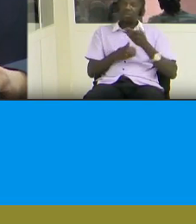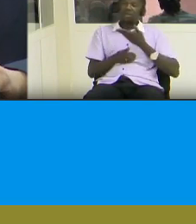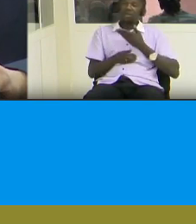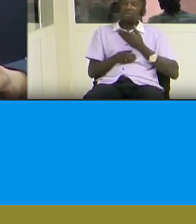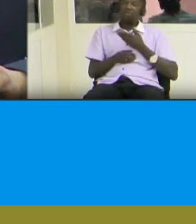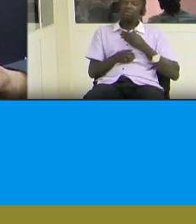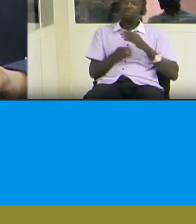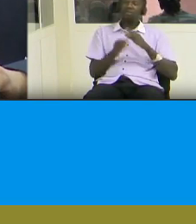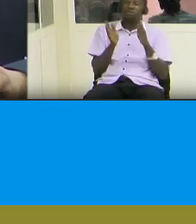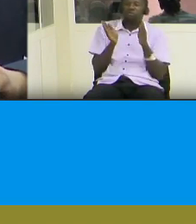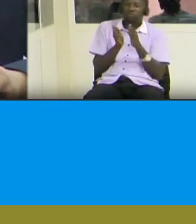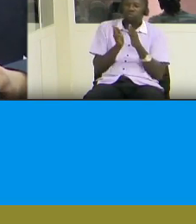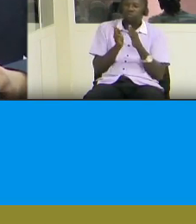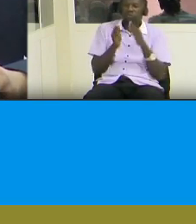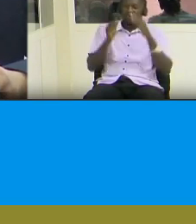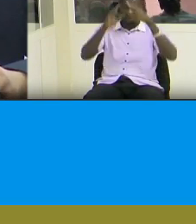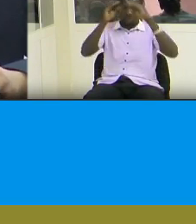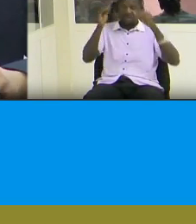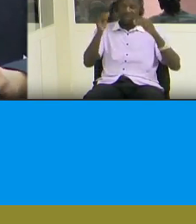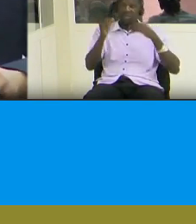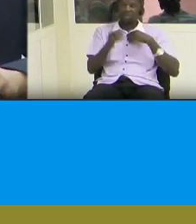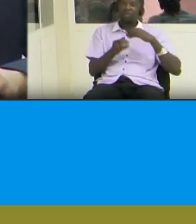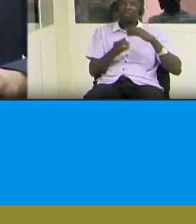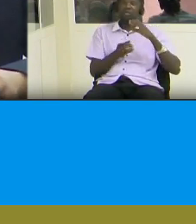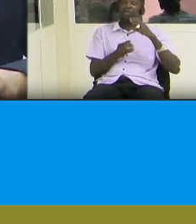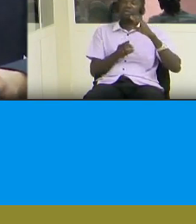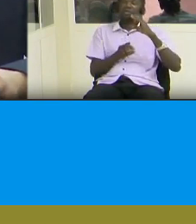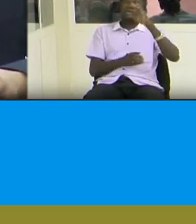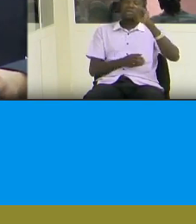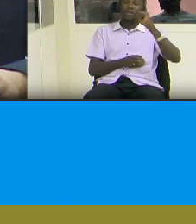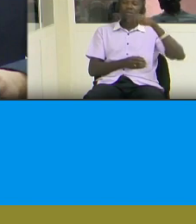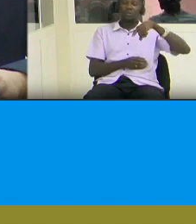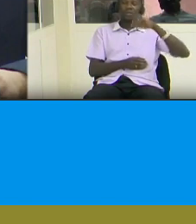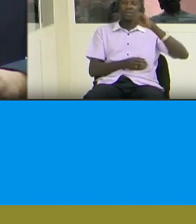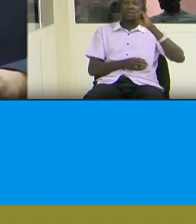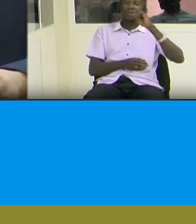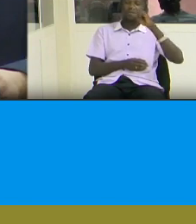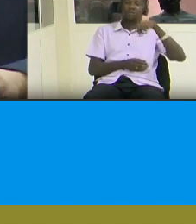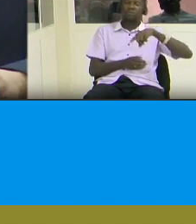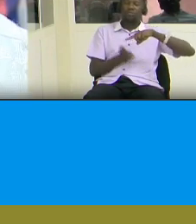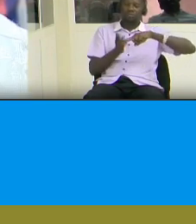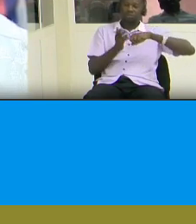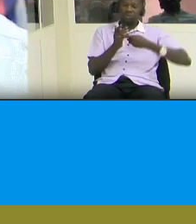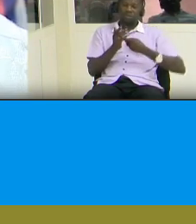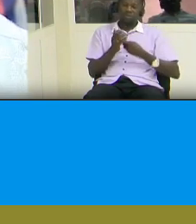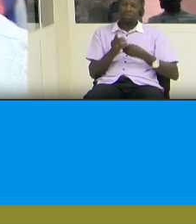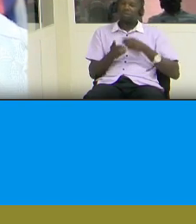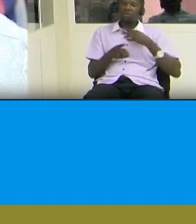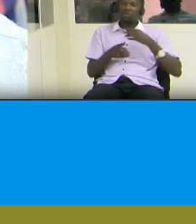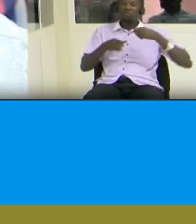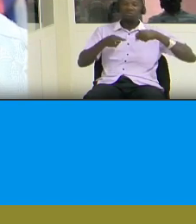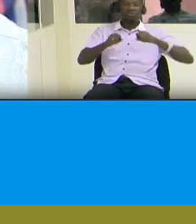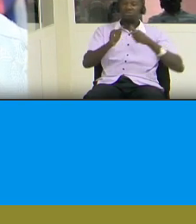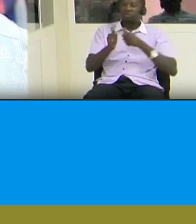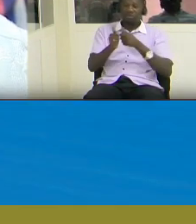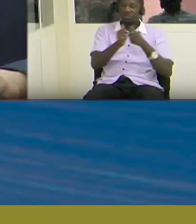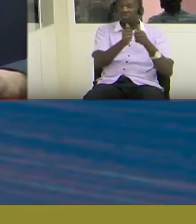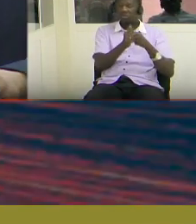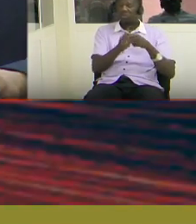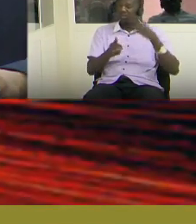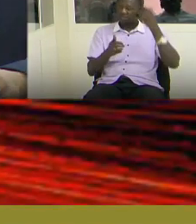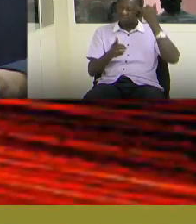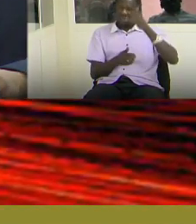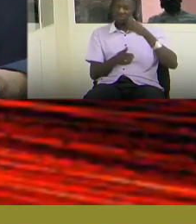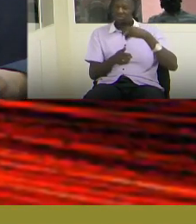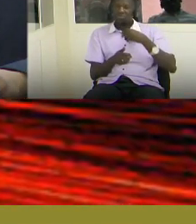didn't take the motorcade and everything that came with it I decided to maintain exactly what I had when